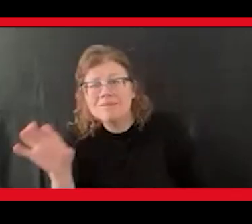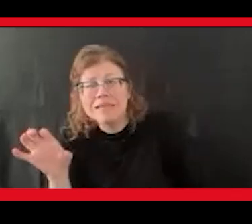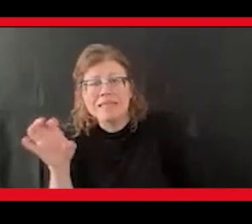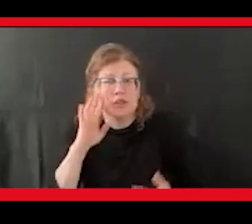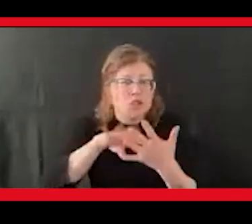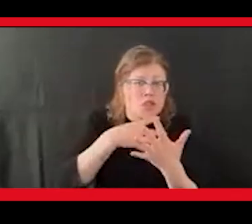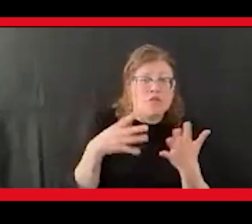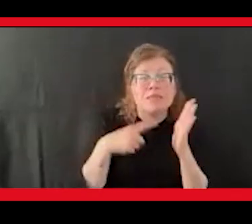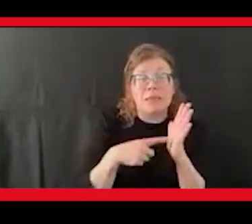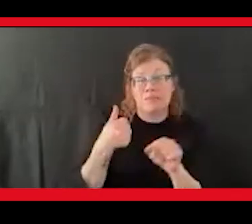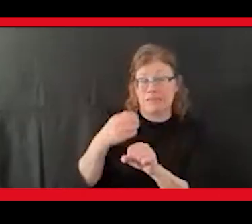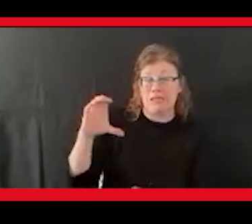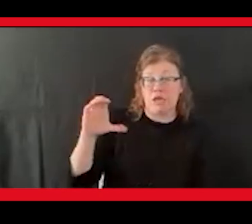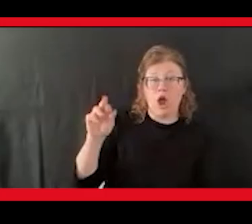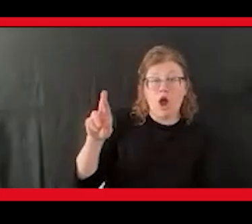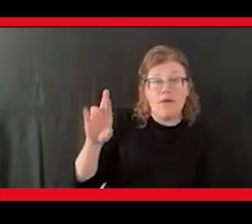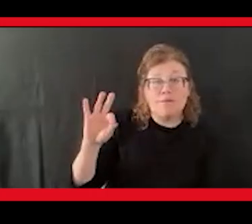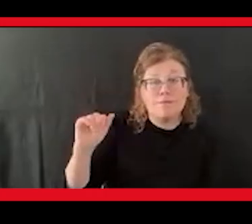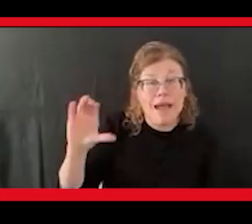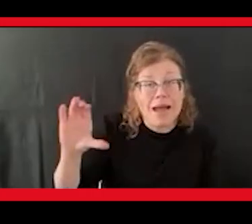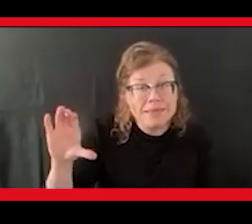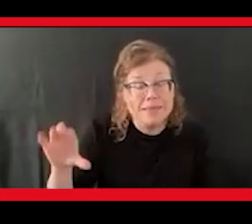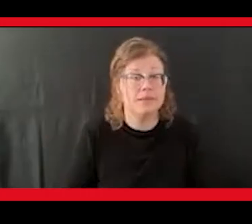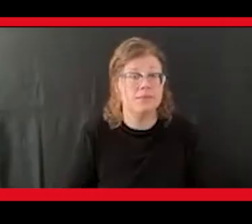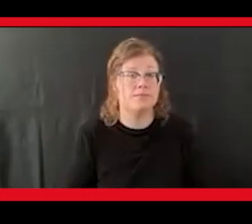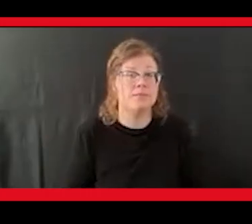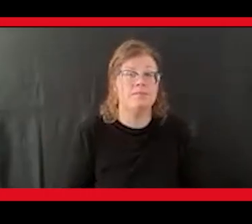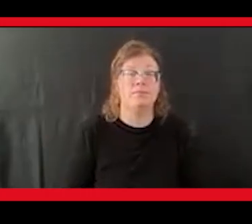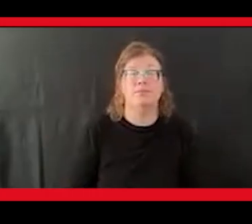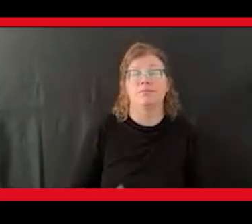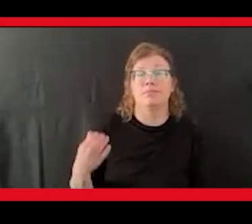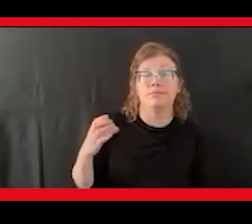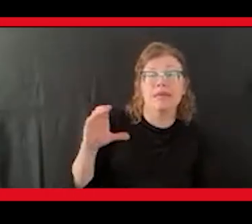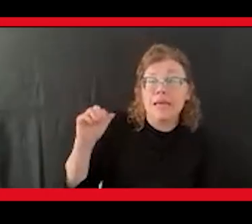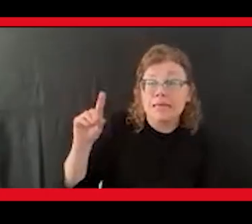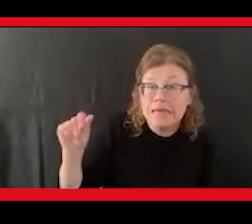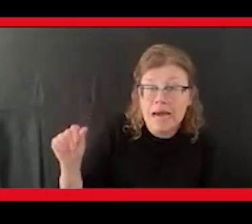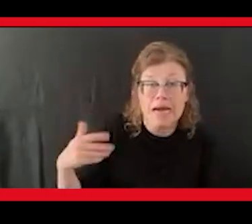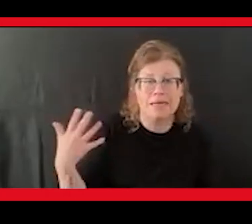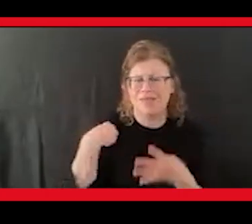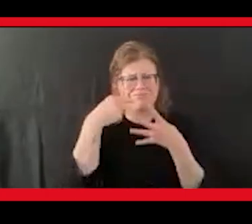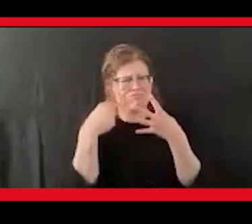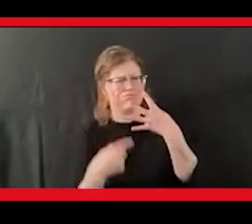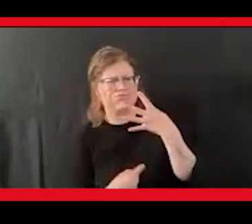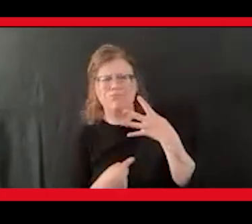be specific about which section you're referencing instead of attaching the whole fee schedule.